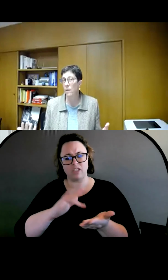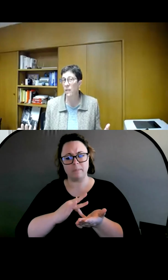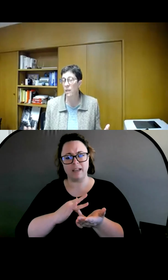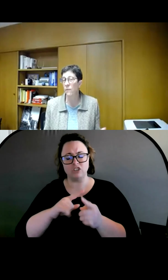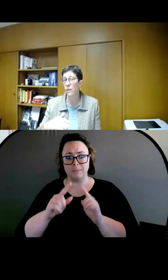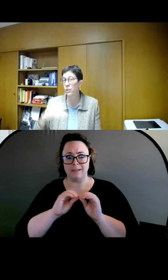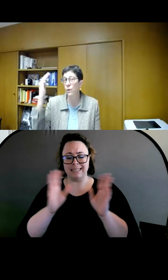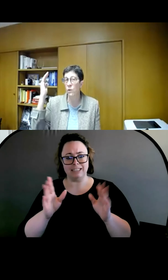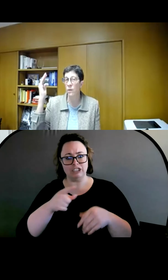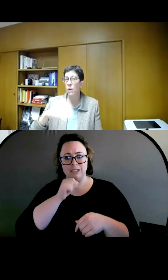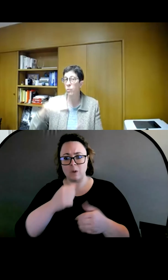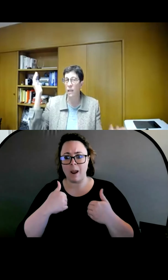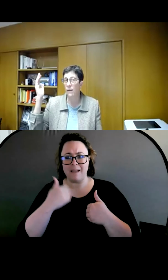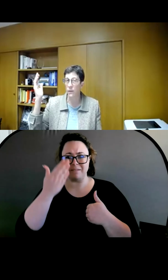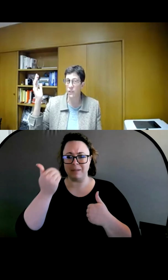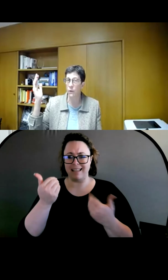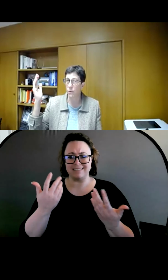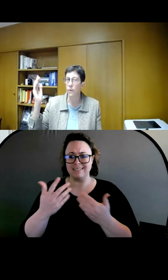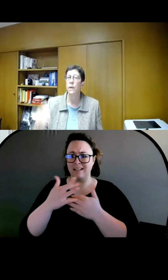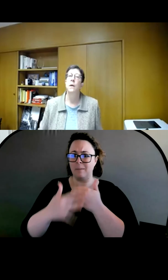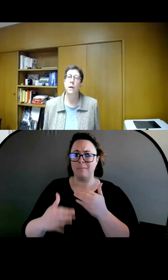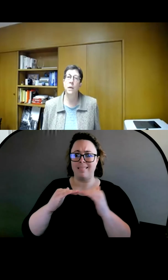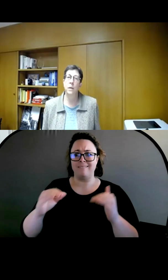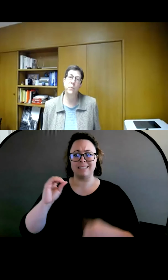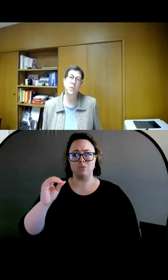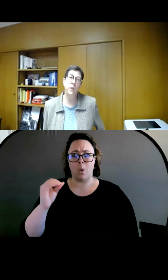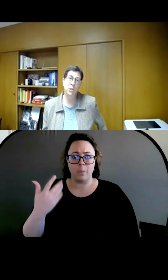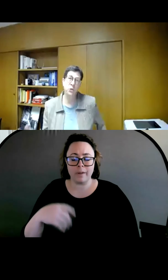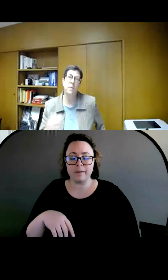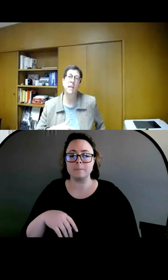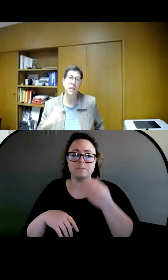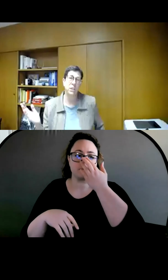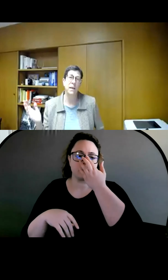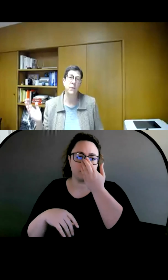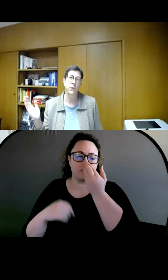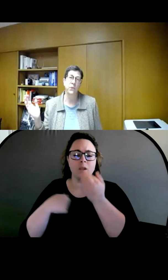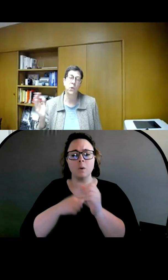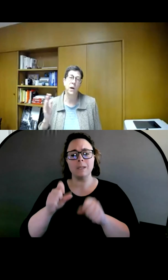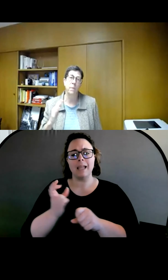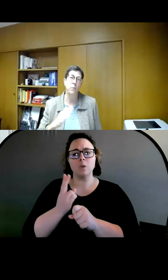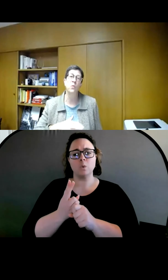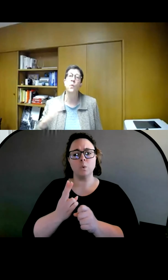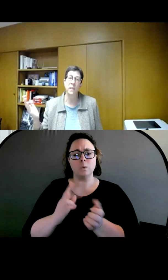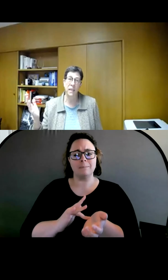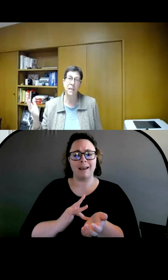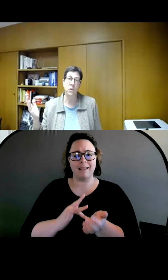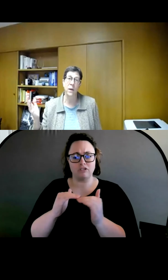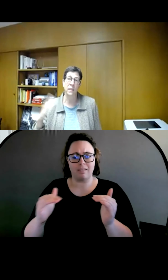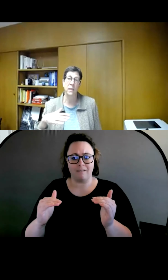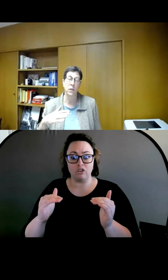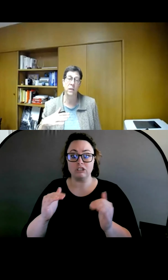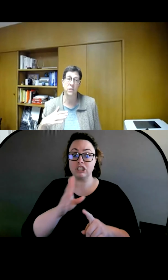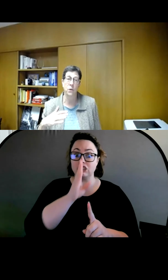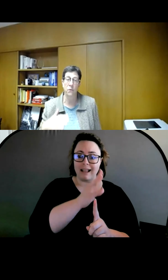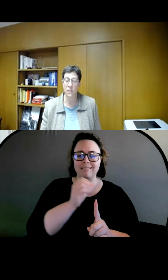clearly not being given because you have a blood level of 0. So we can use medication levels both directly and